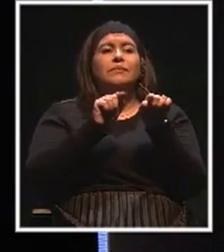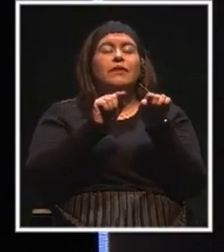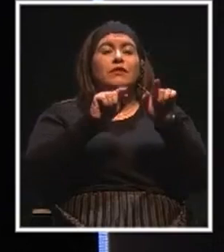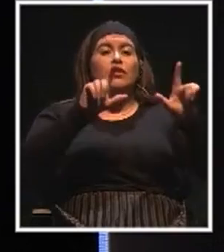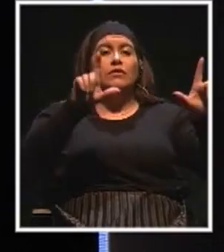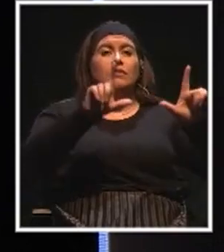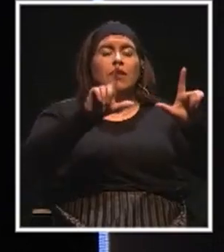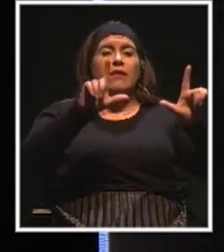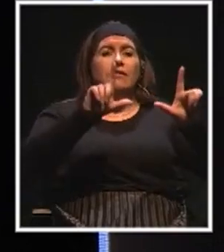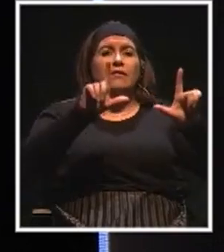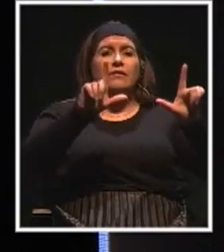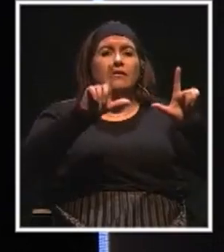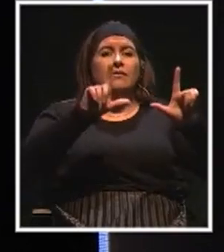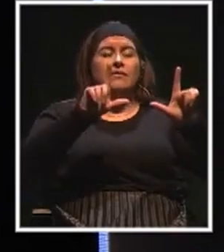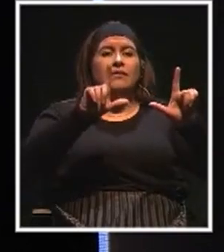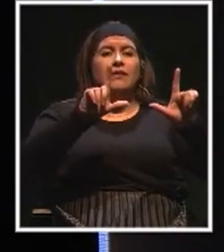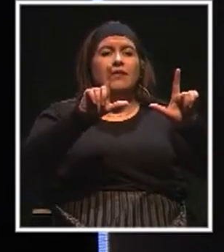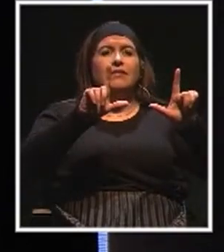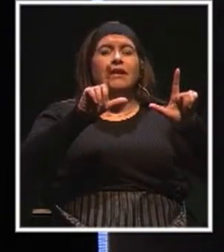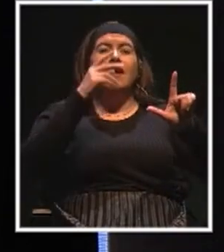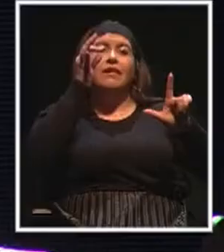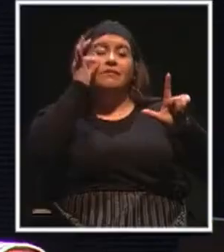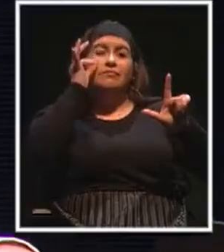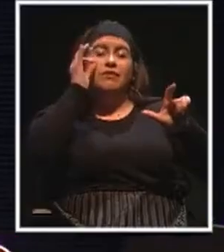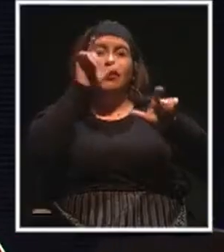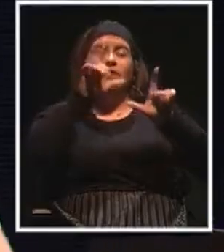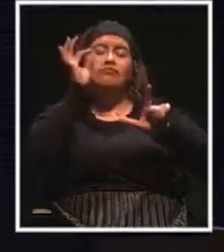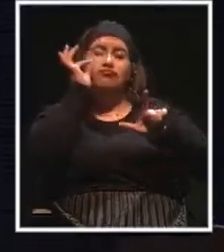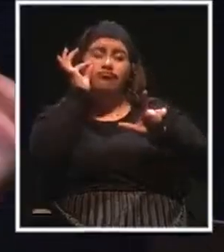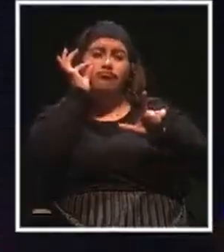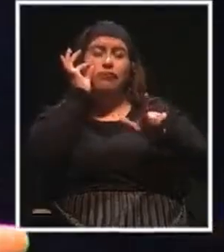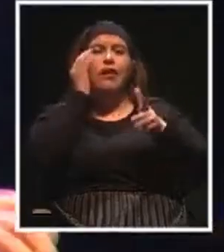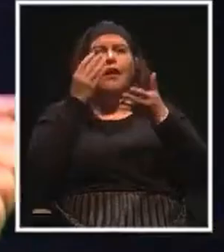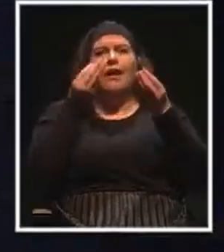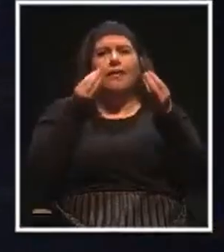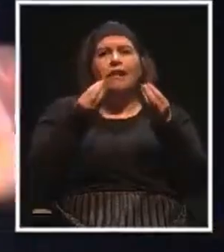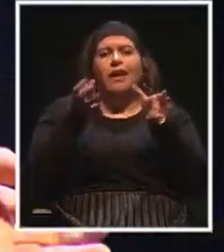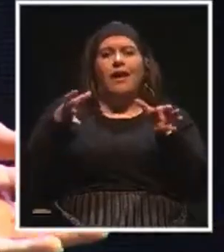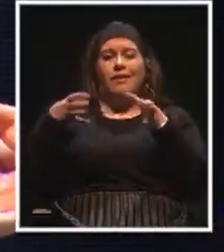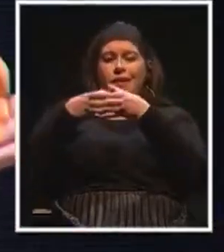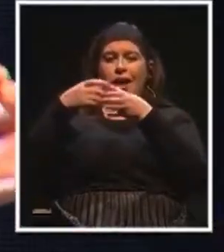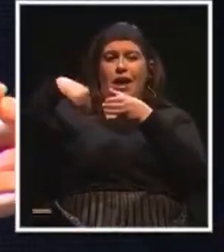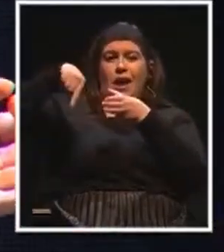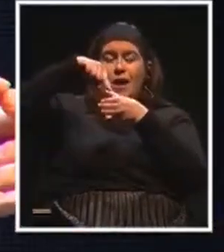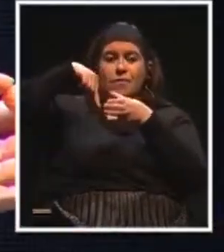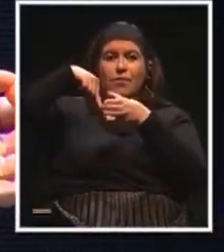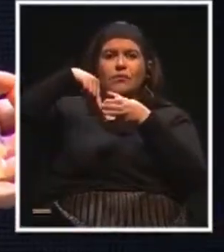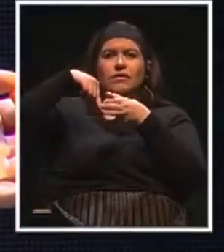the funny thing is that my team, my editorial guys, who were,